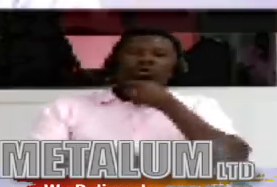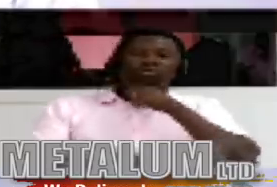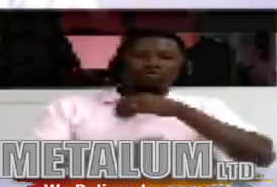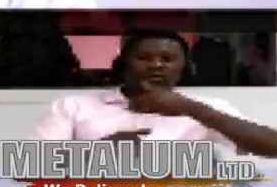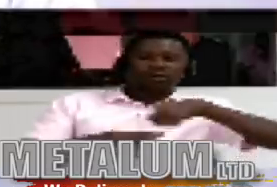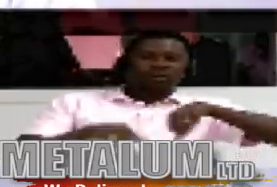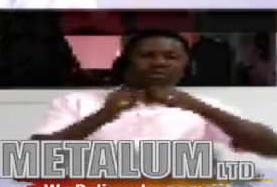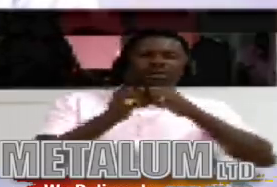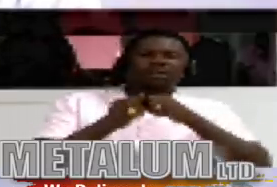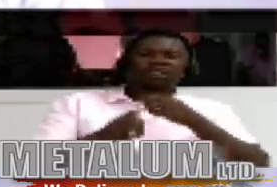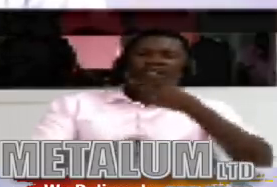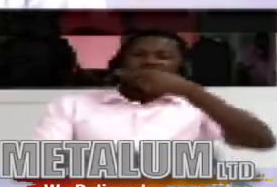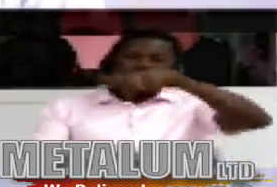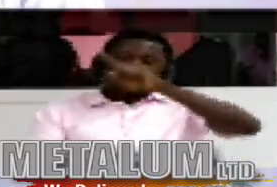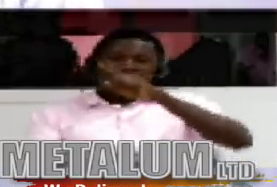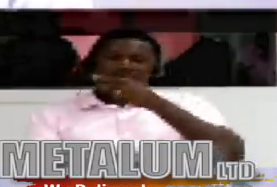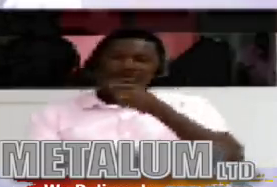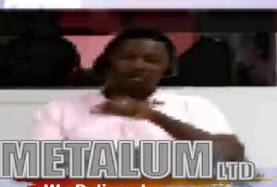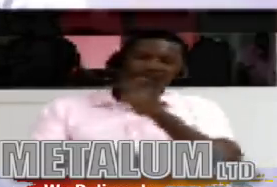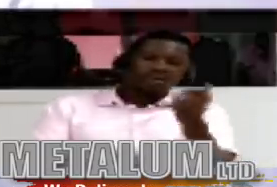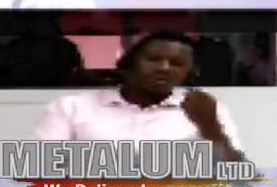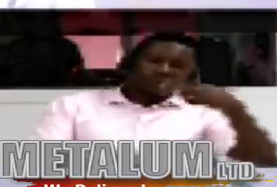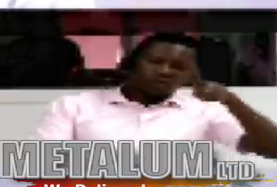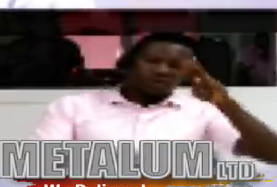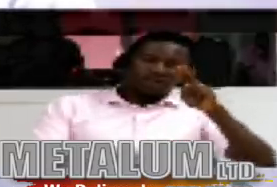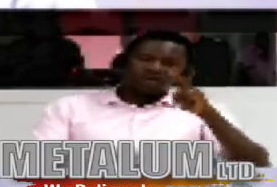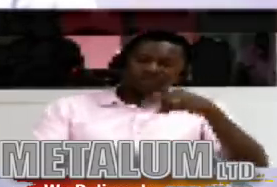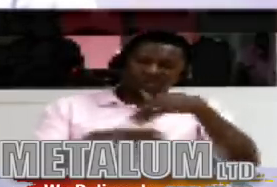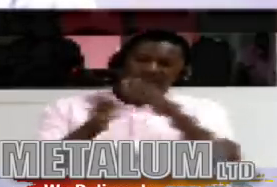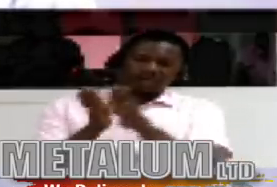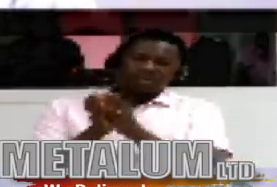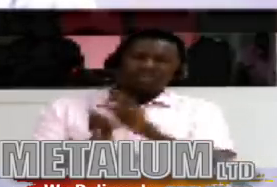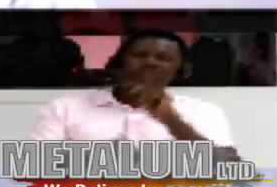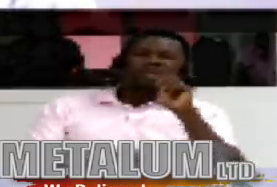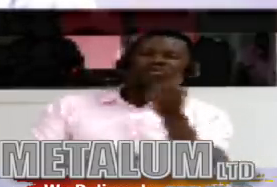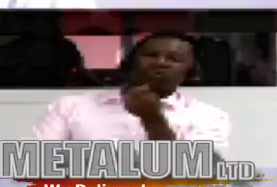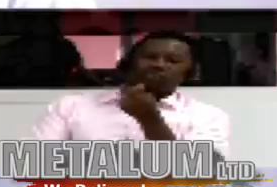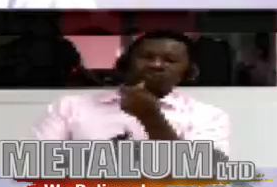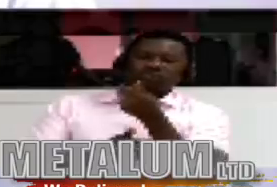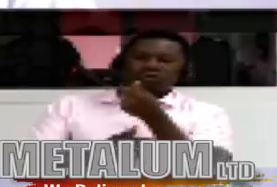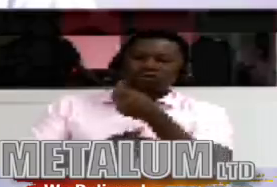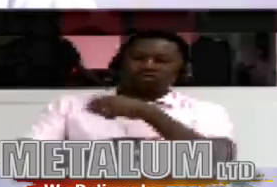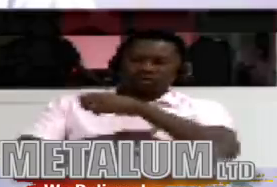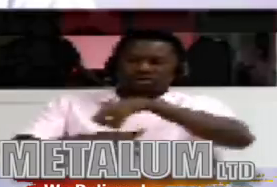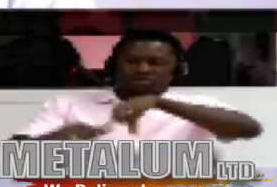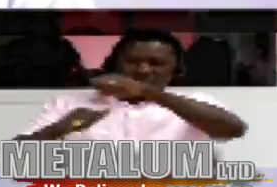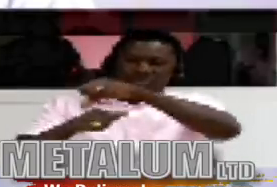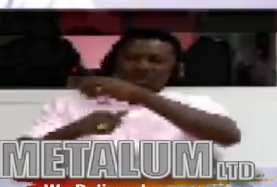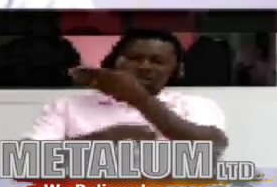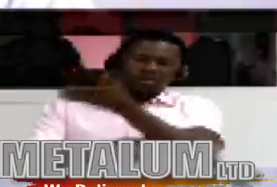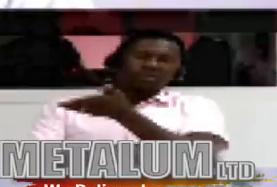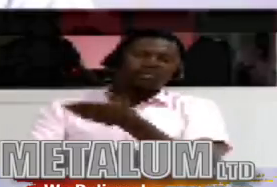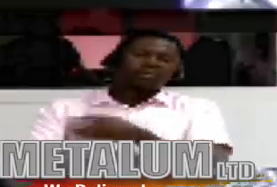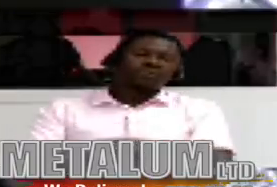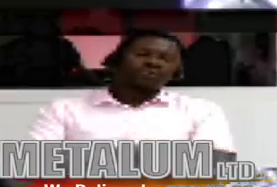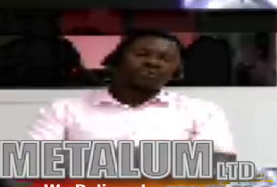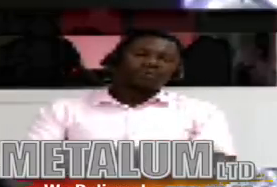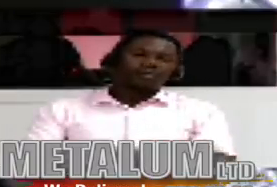and the 12 classes are at the new site. So at that time, Mr. Ibrahim Obari